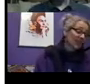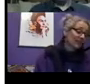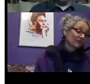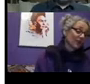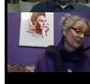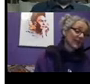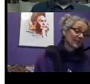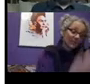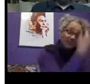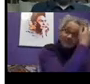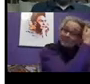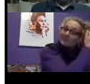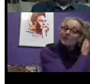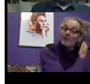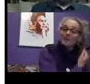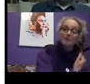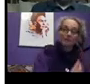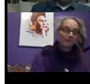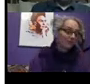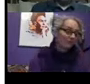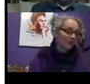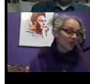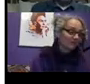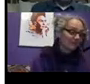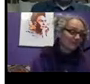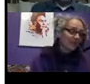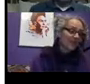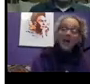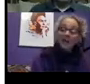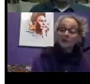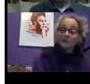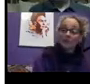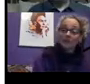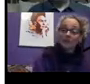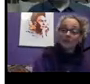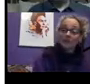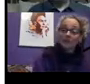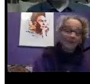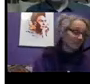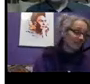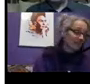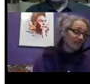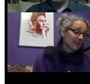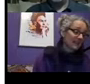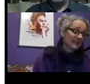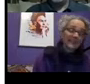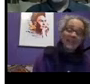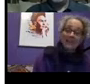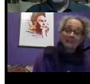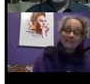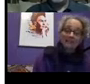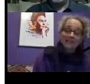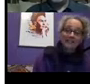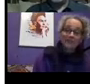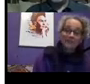secondary health complications that we know make people vulnerable to COVID, and also the fact of living in